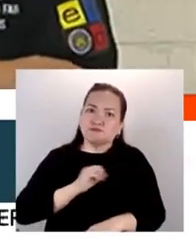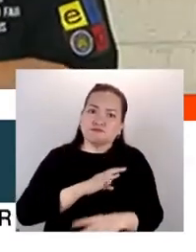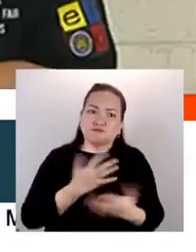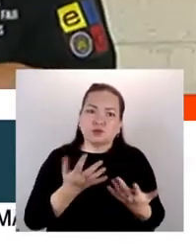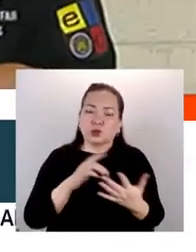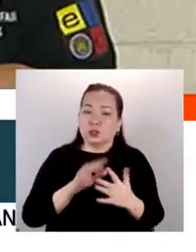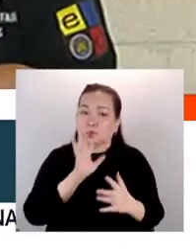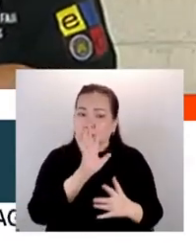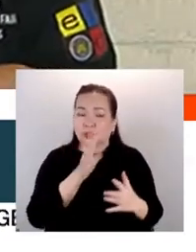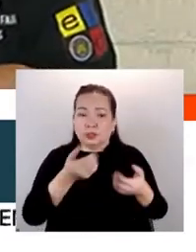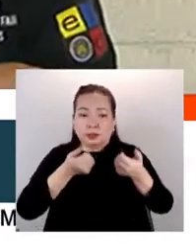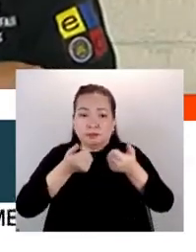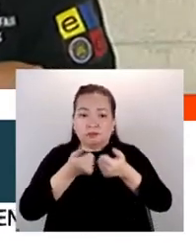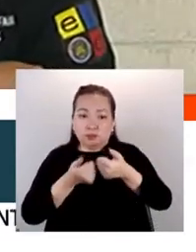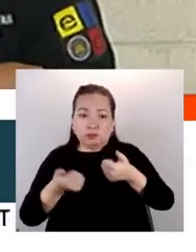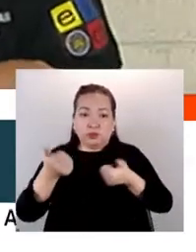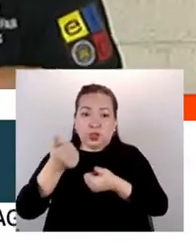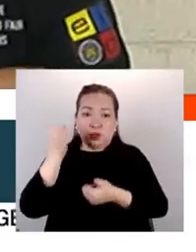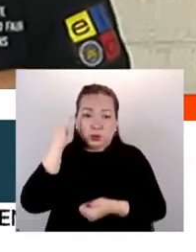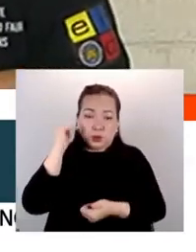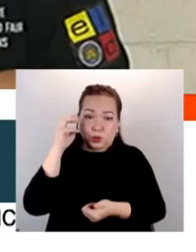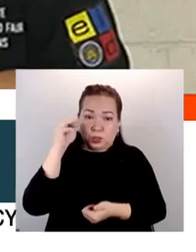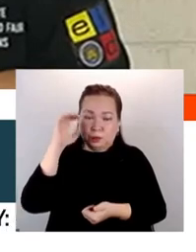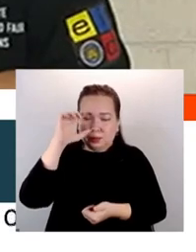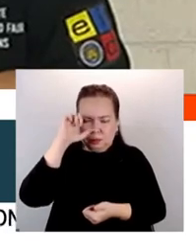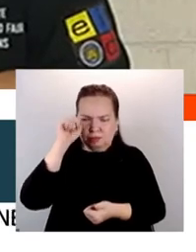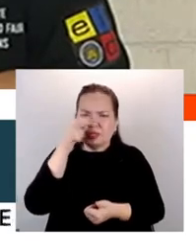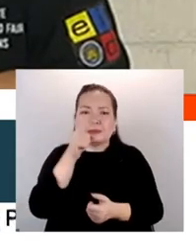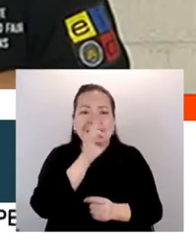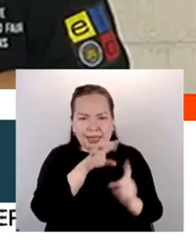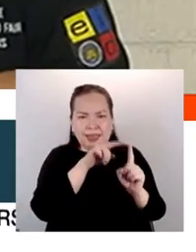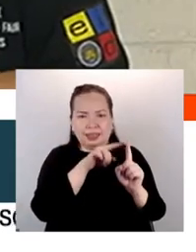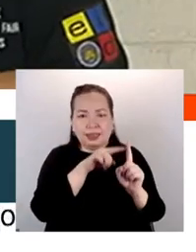James Jimenez, siya po ay maaaring isa lamang doon sa mga kasama